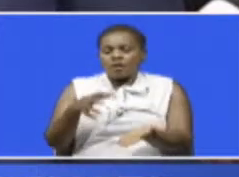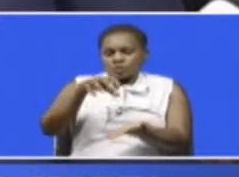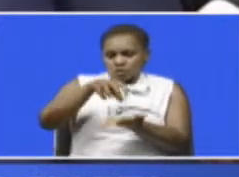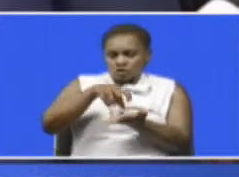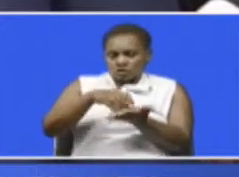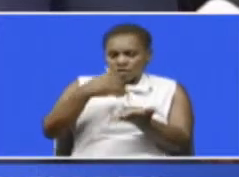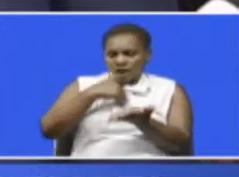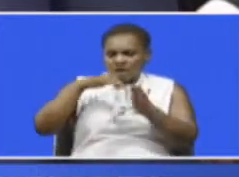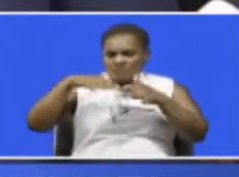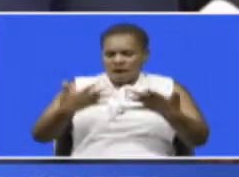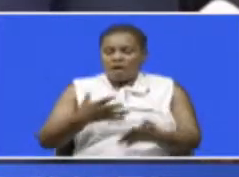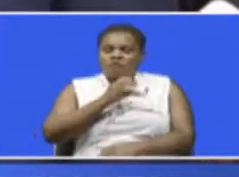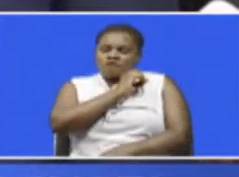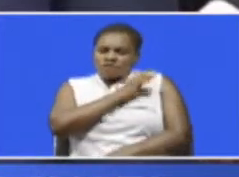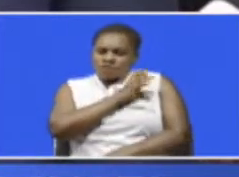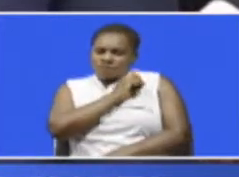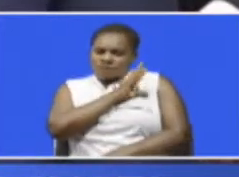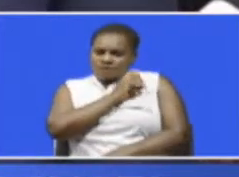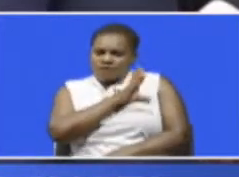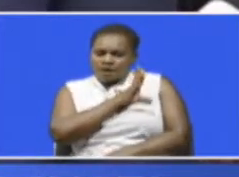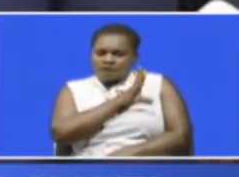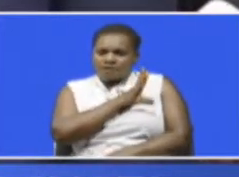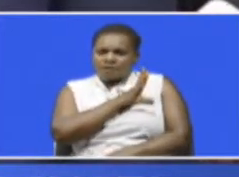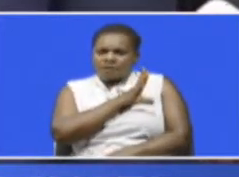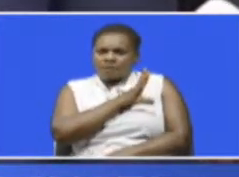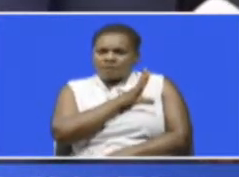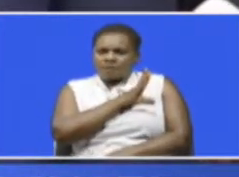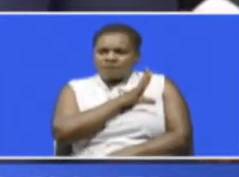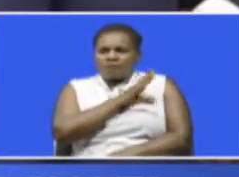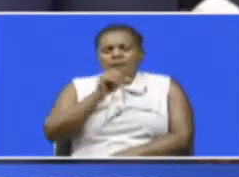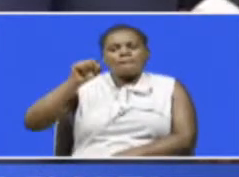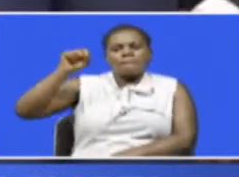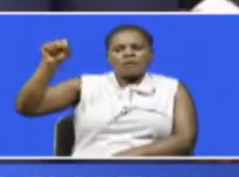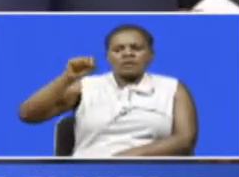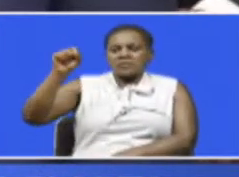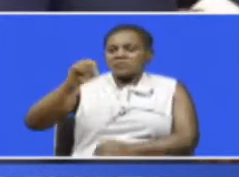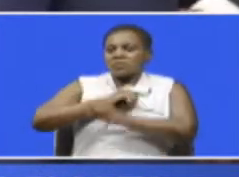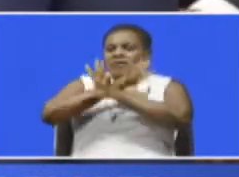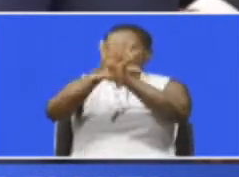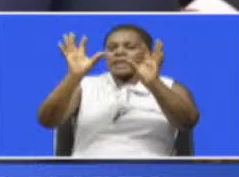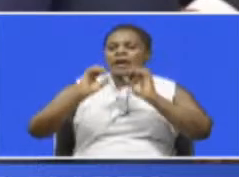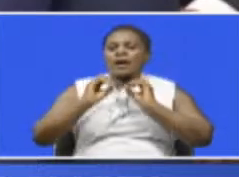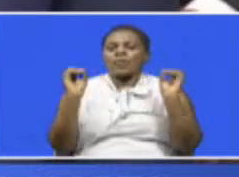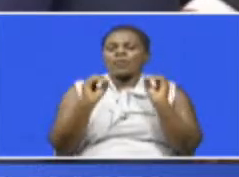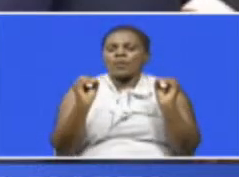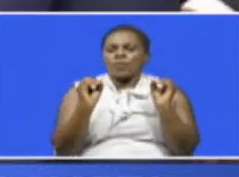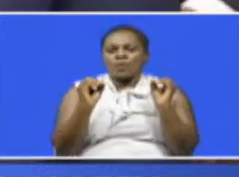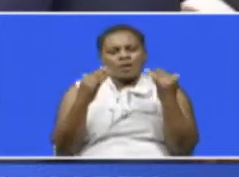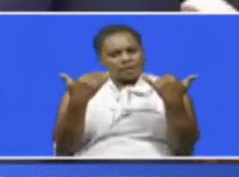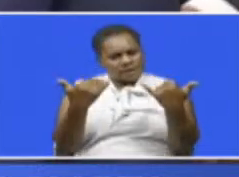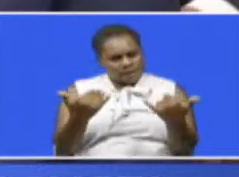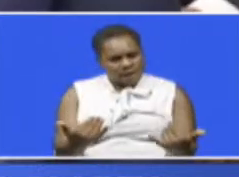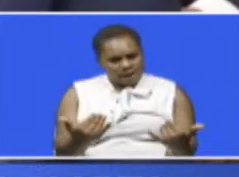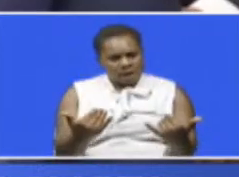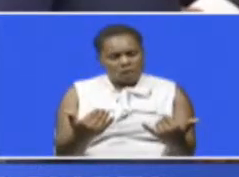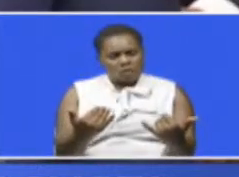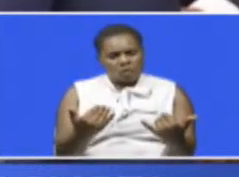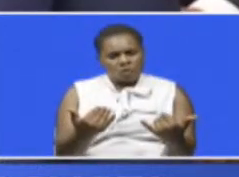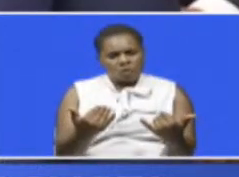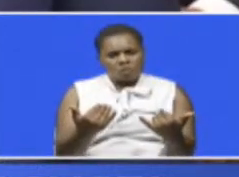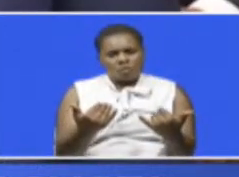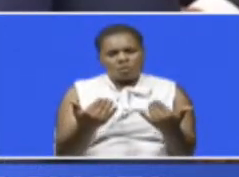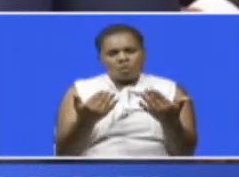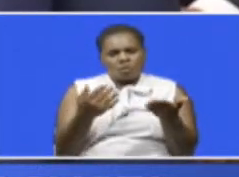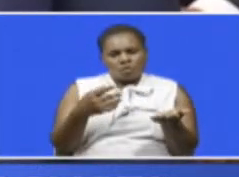situation of fear, despondency, and political uncertainty. It is in this context that